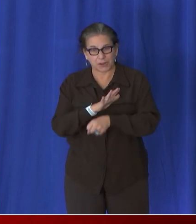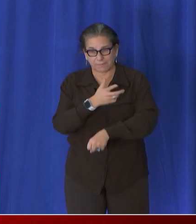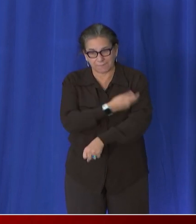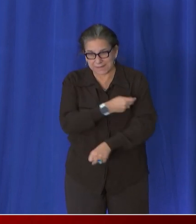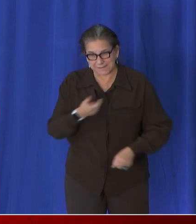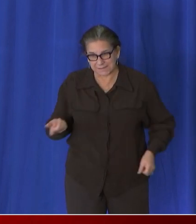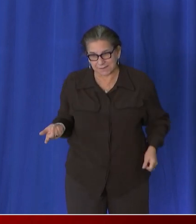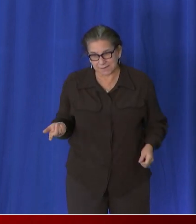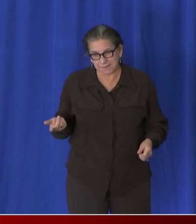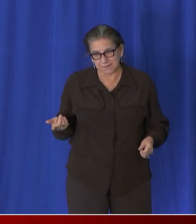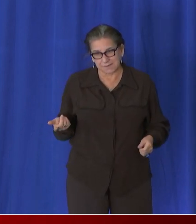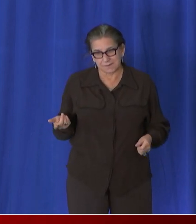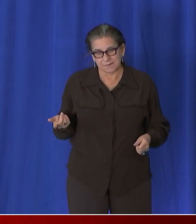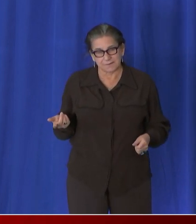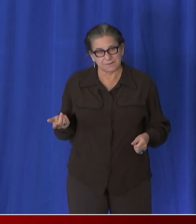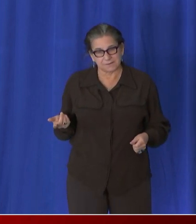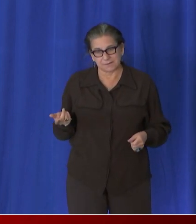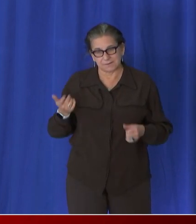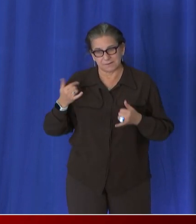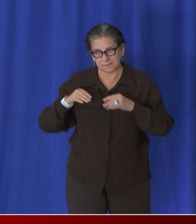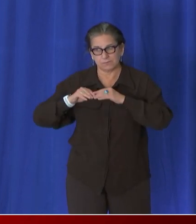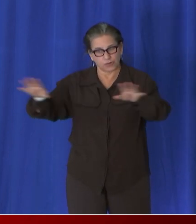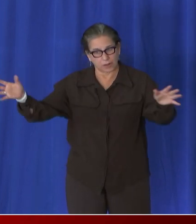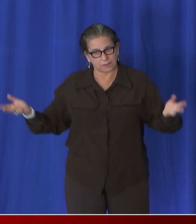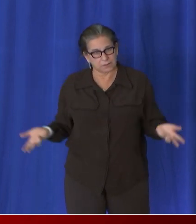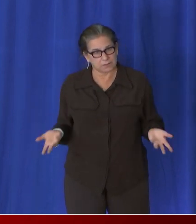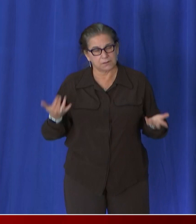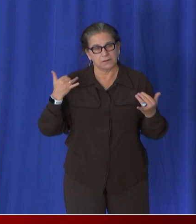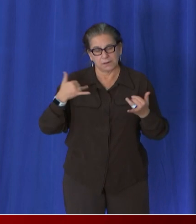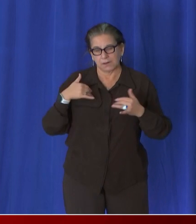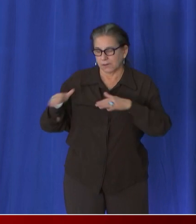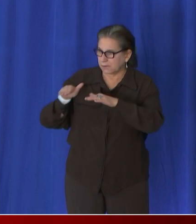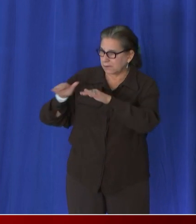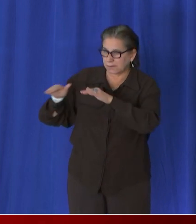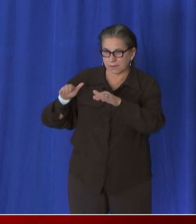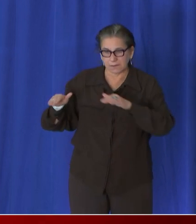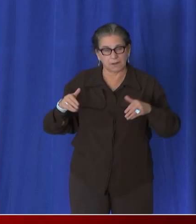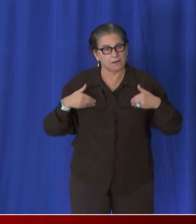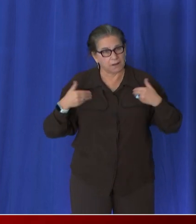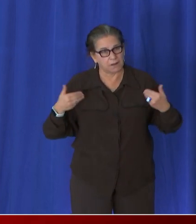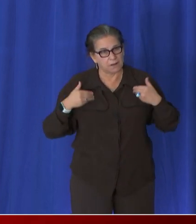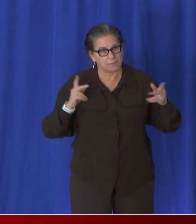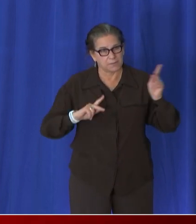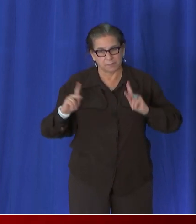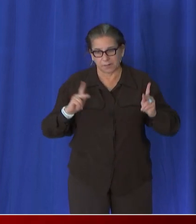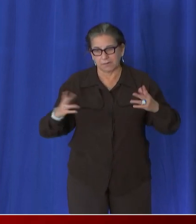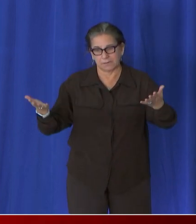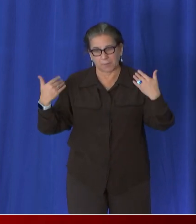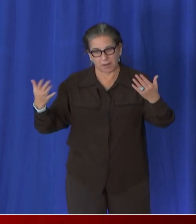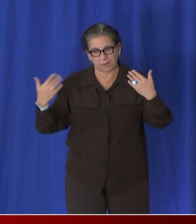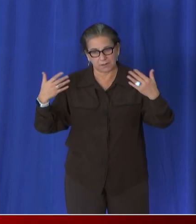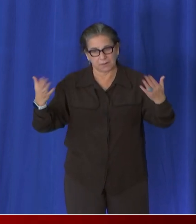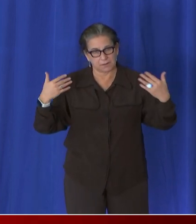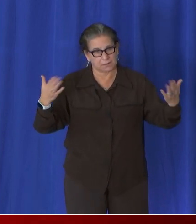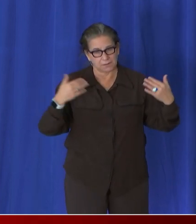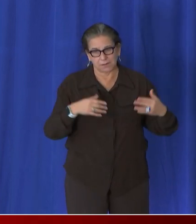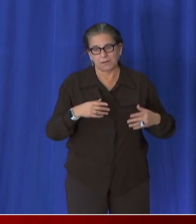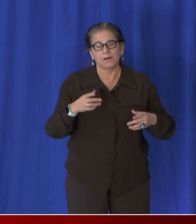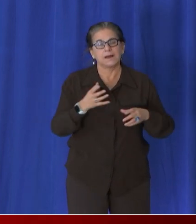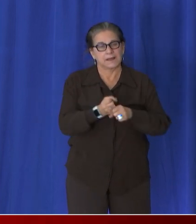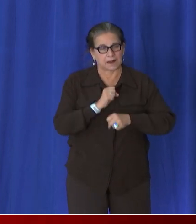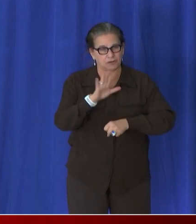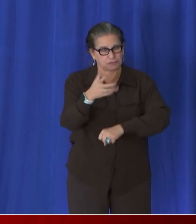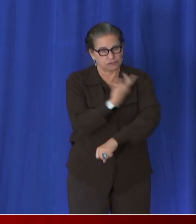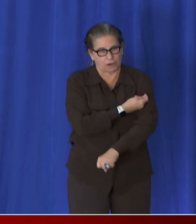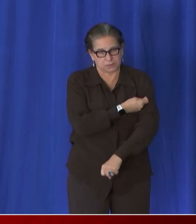spread. And so we're calling on individuals that are younger to get fully vaccinated, to get that first shot, to get that second shot. But